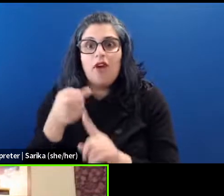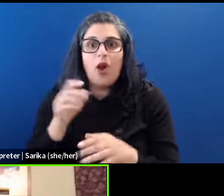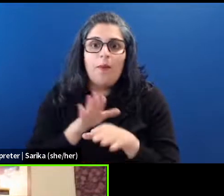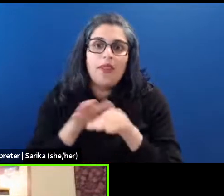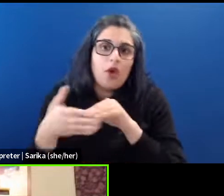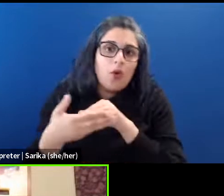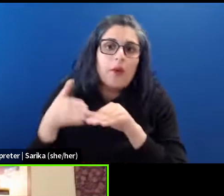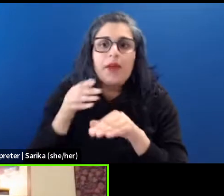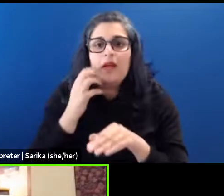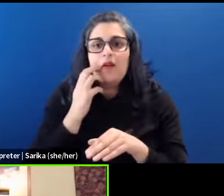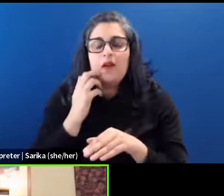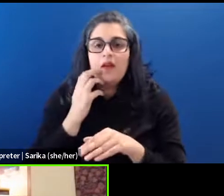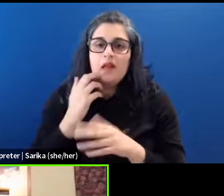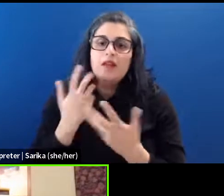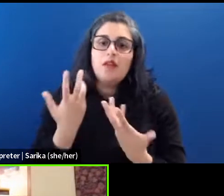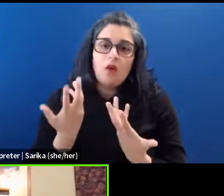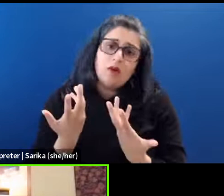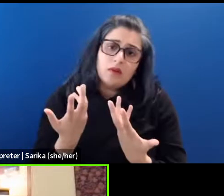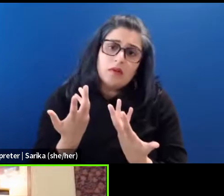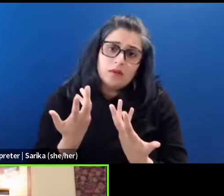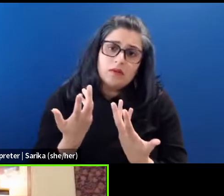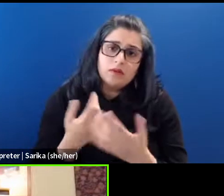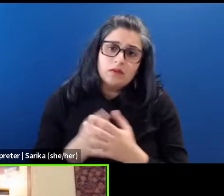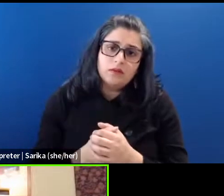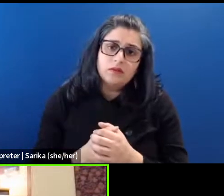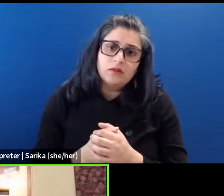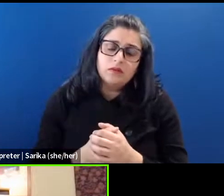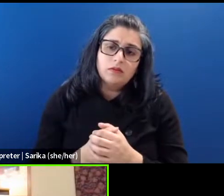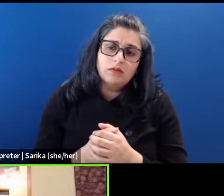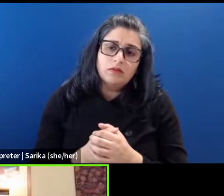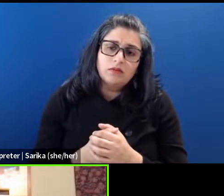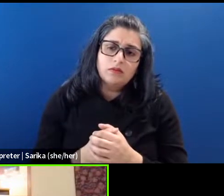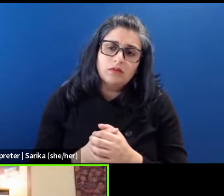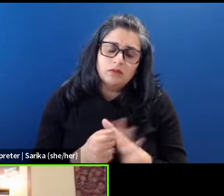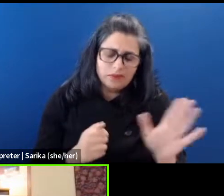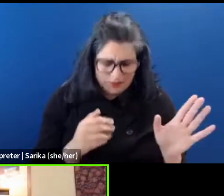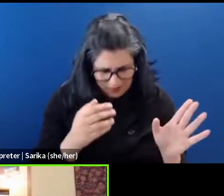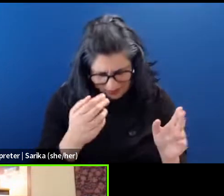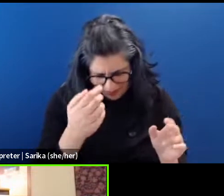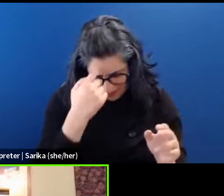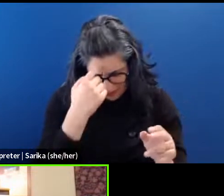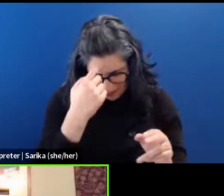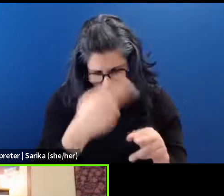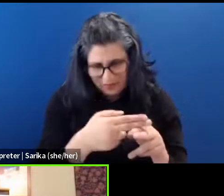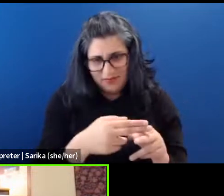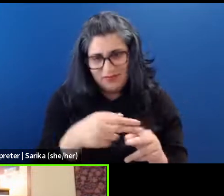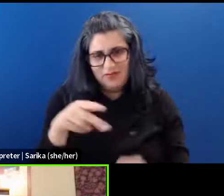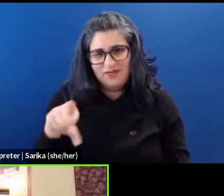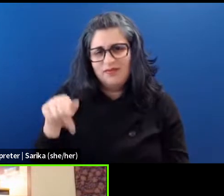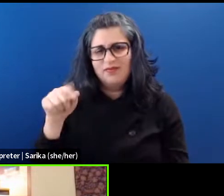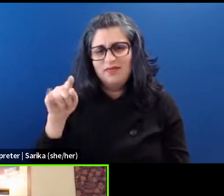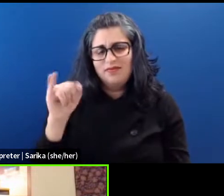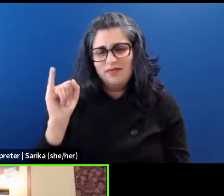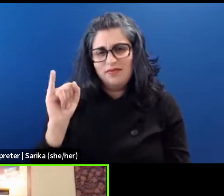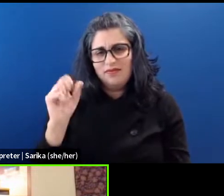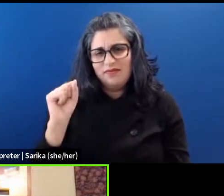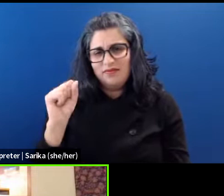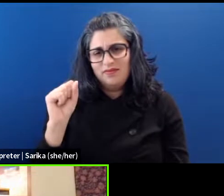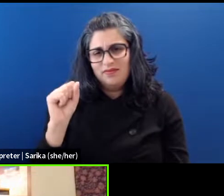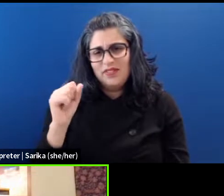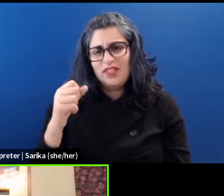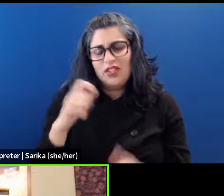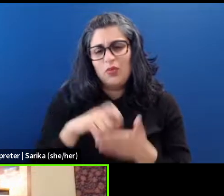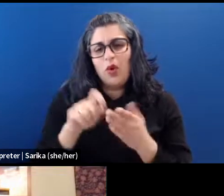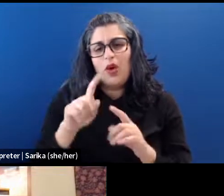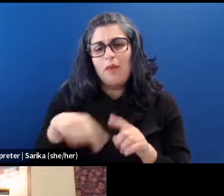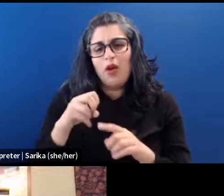so I think it was, remind me of her name, Petty is her last name, wrote about the Orisha and